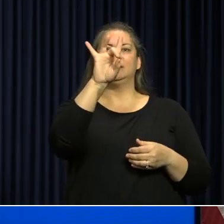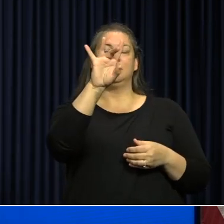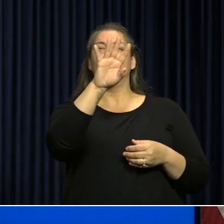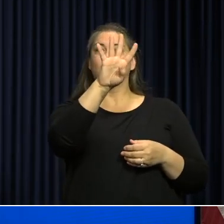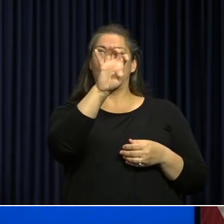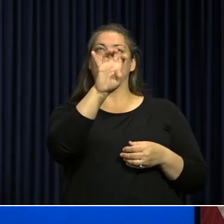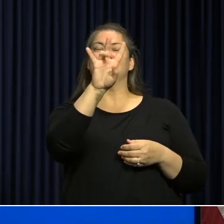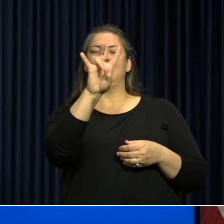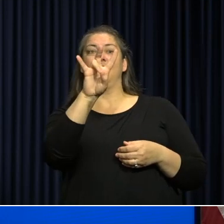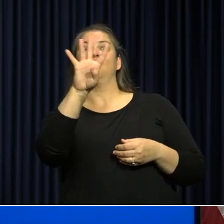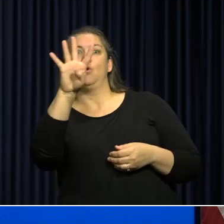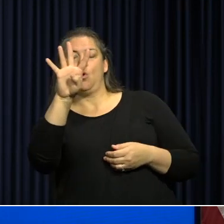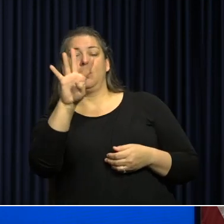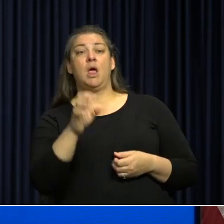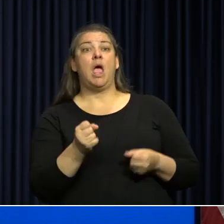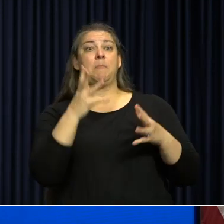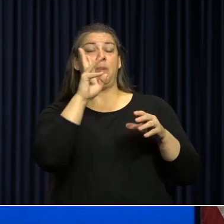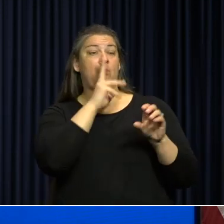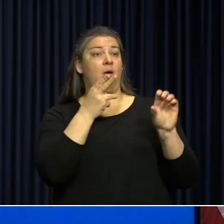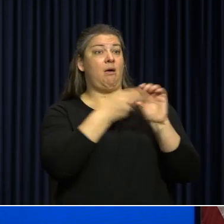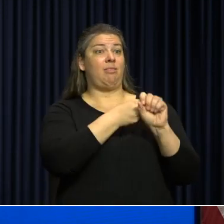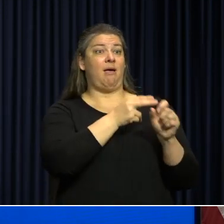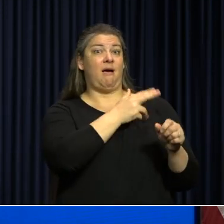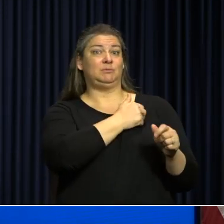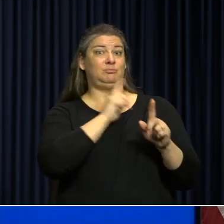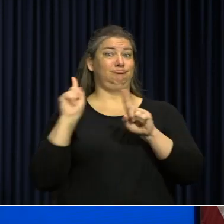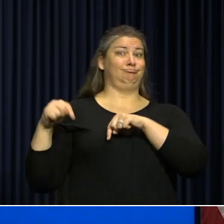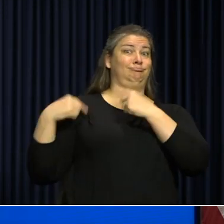48,474. Number of people ever hospitalized, at least